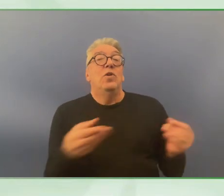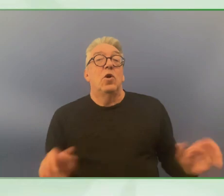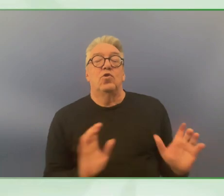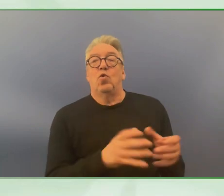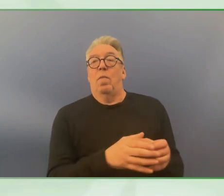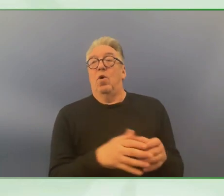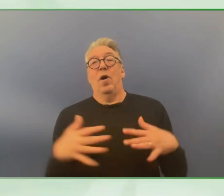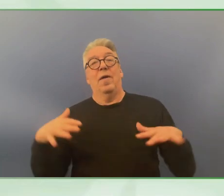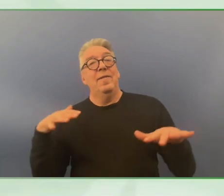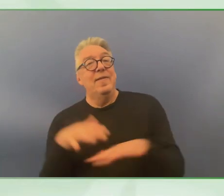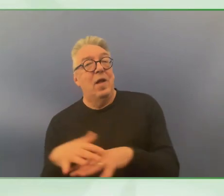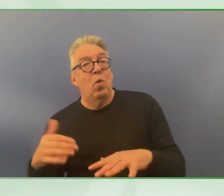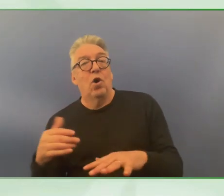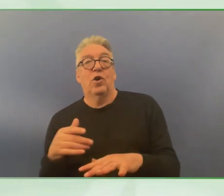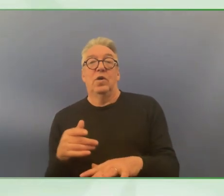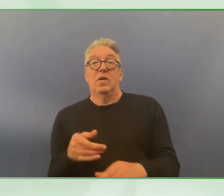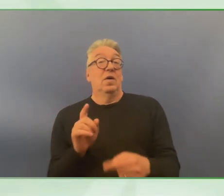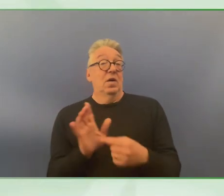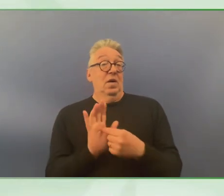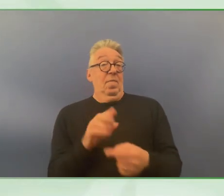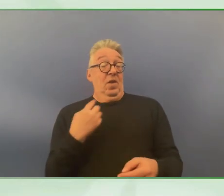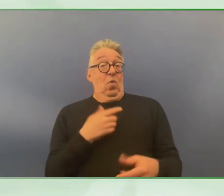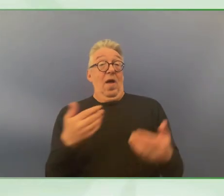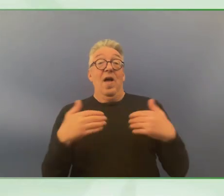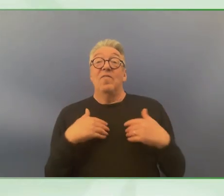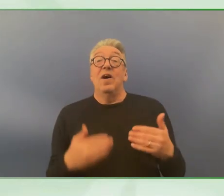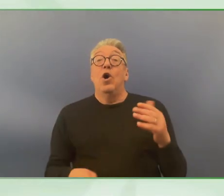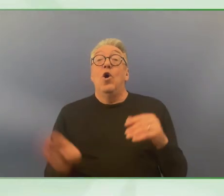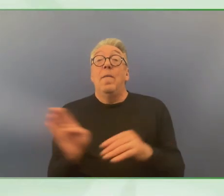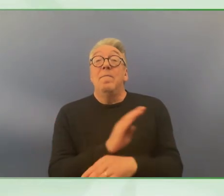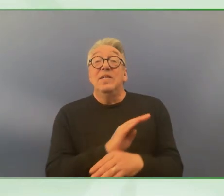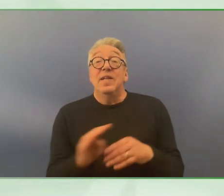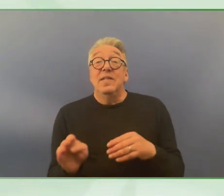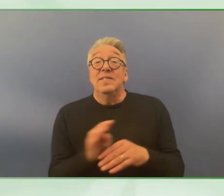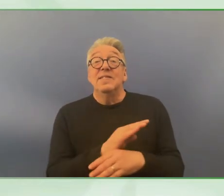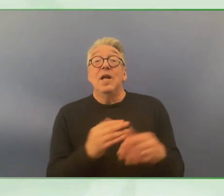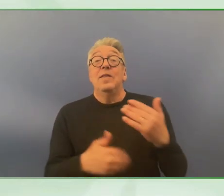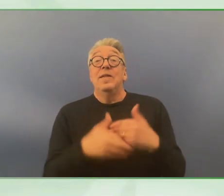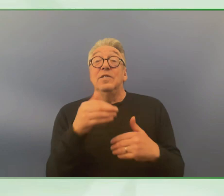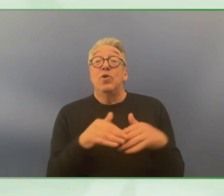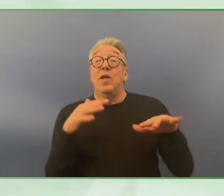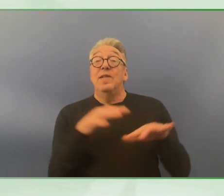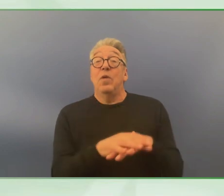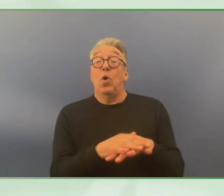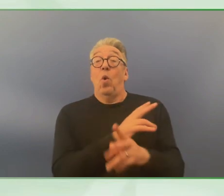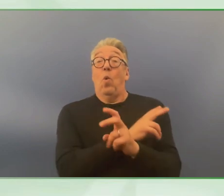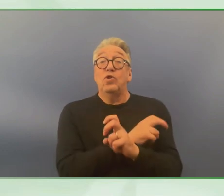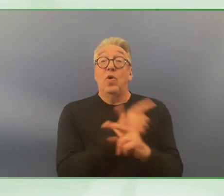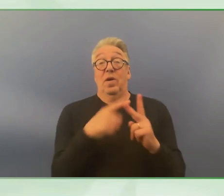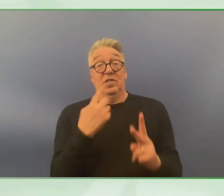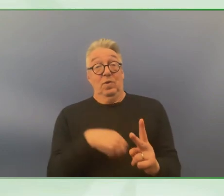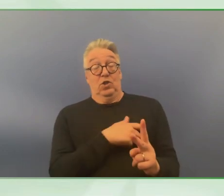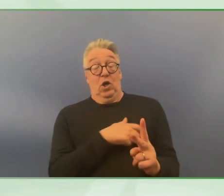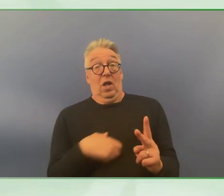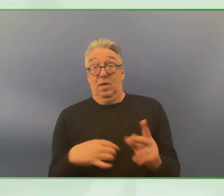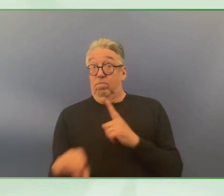be member. Like we run the business disability networks in Austria and Switzerland. Makes a big difference. Though, even us as leaders, when